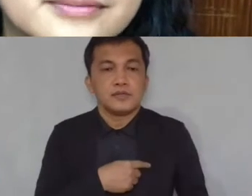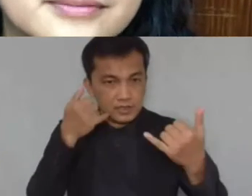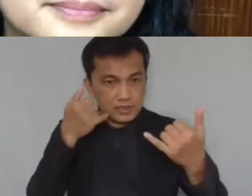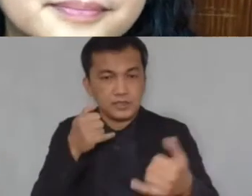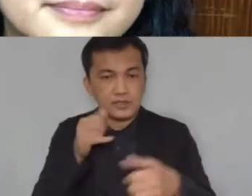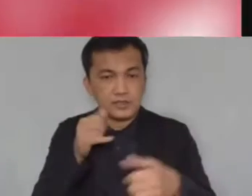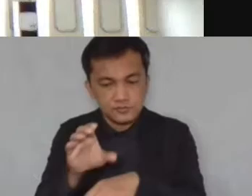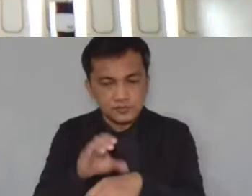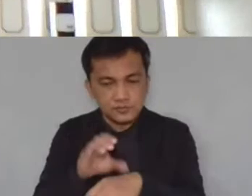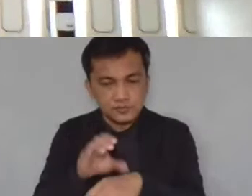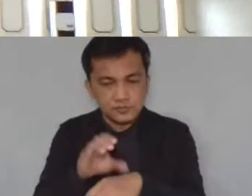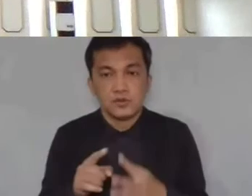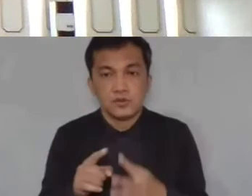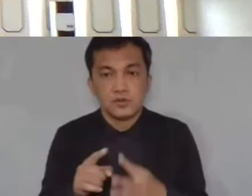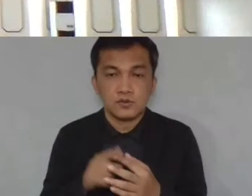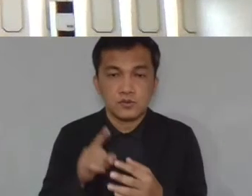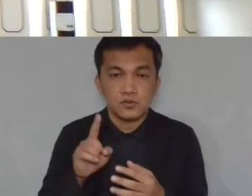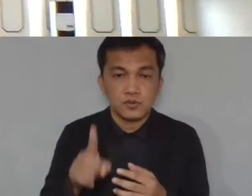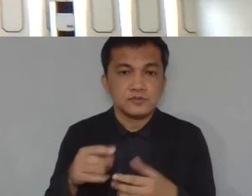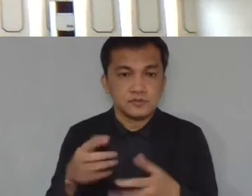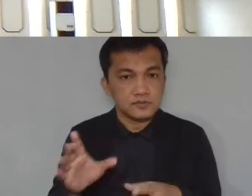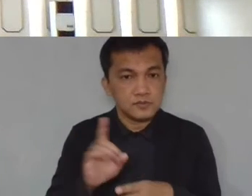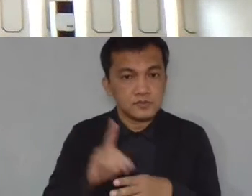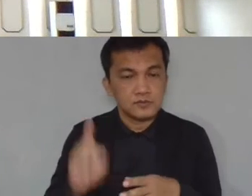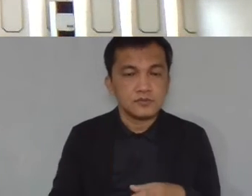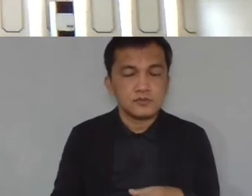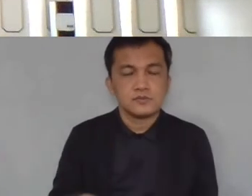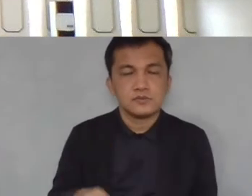start with the one done in Quezon City.